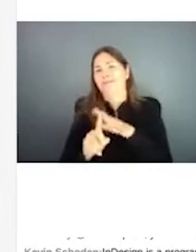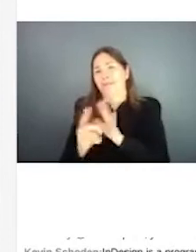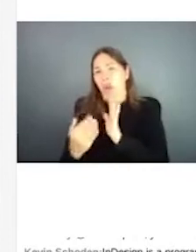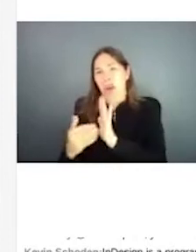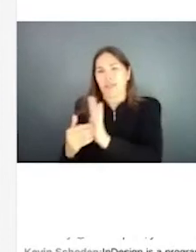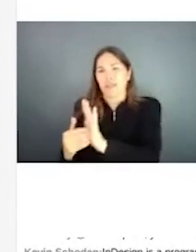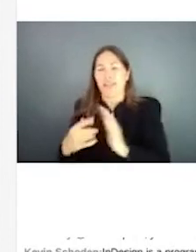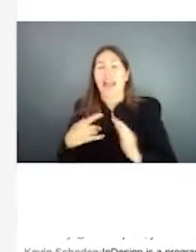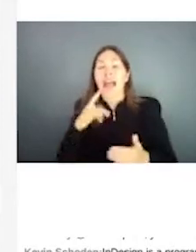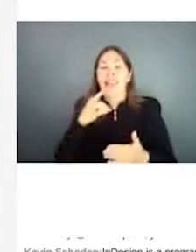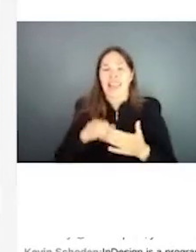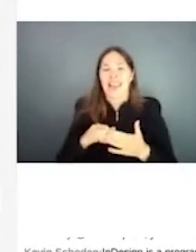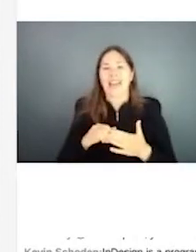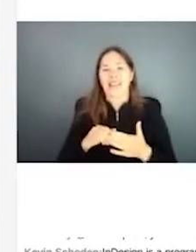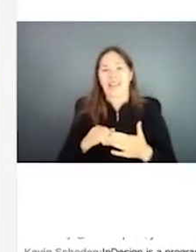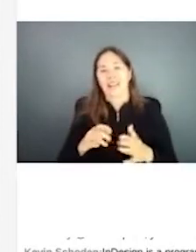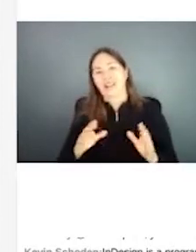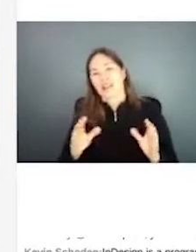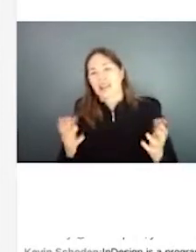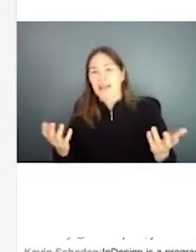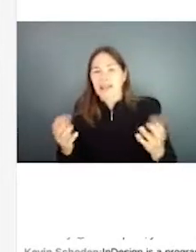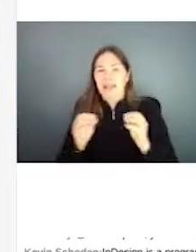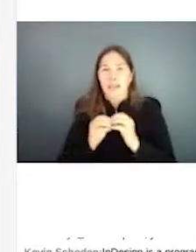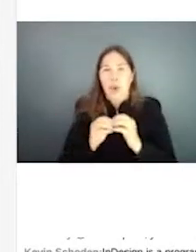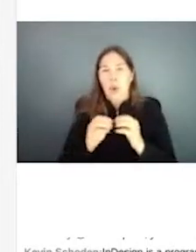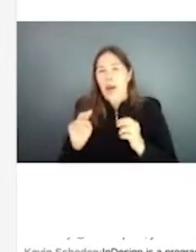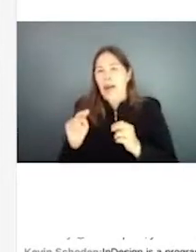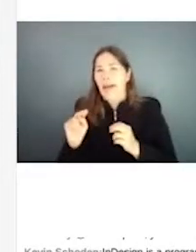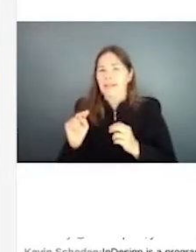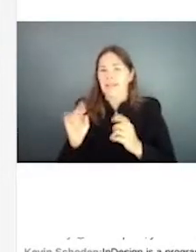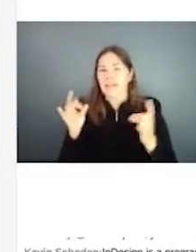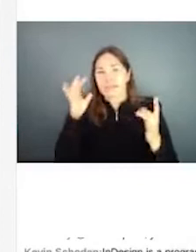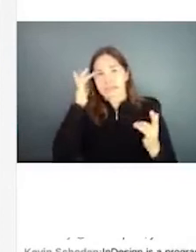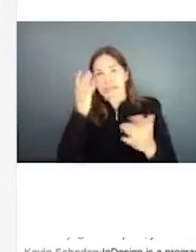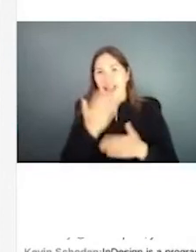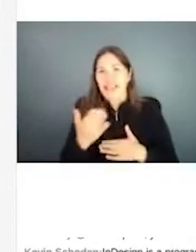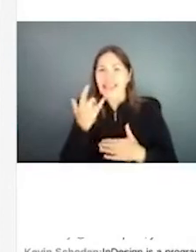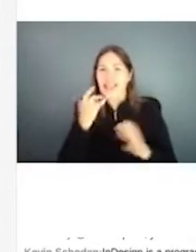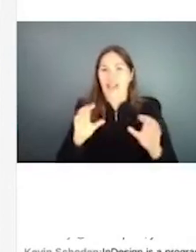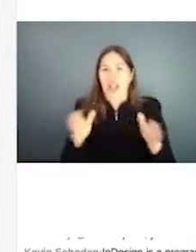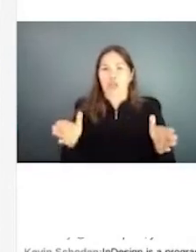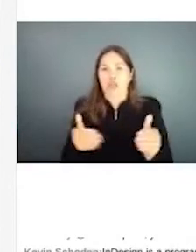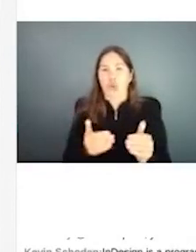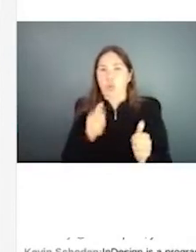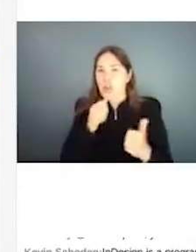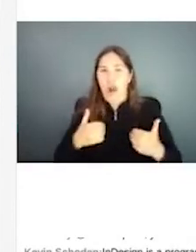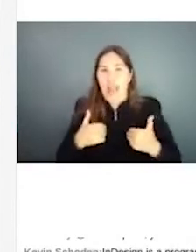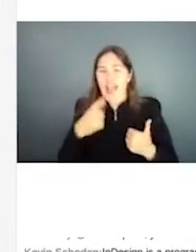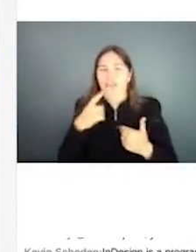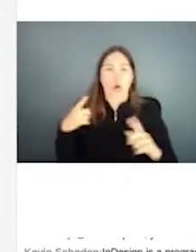And I also think this is one of the more nebulous things because this is one of those classes where you don't have, for